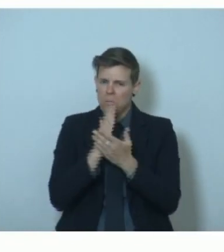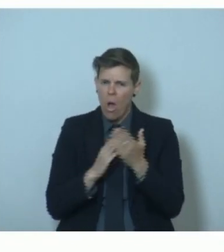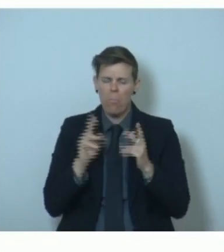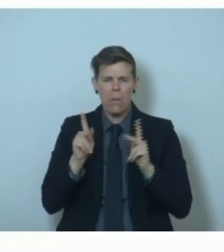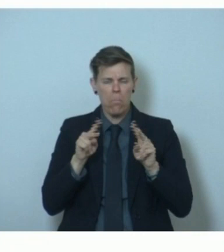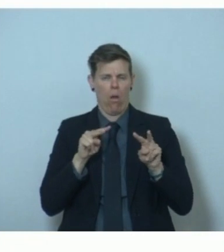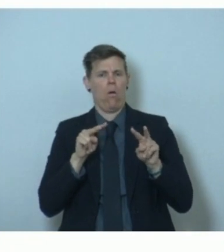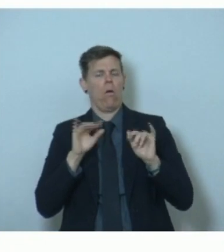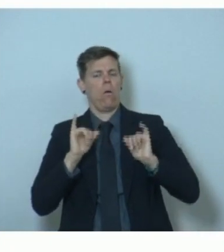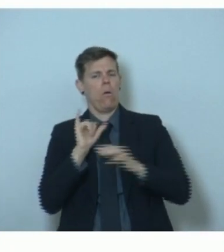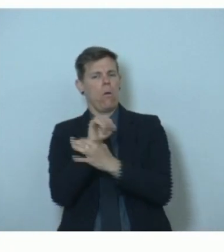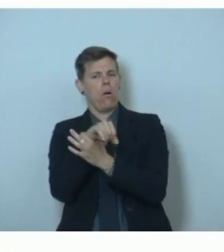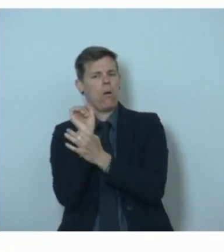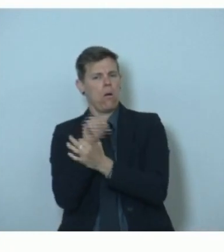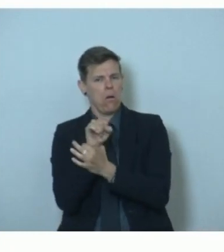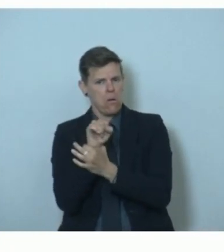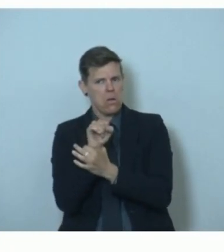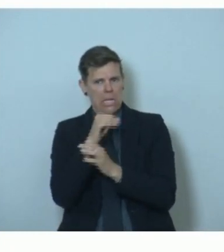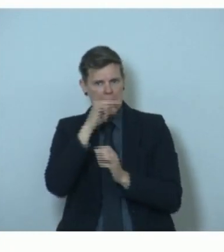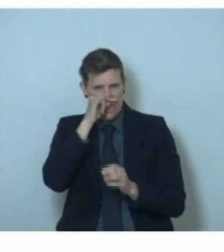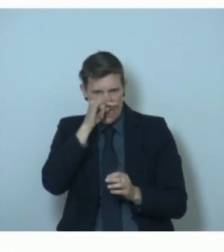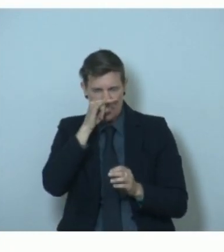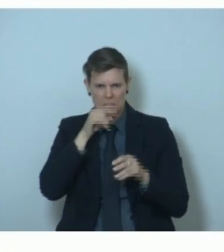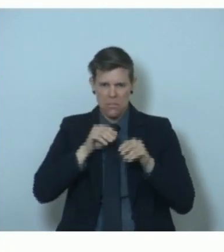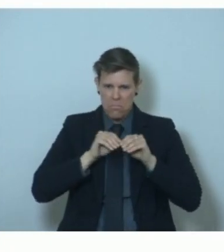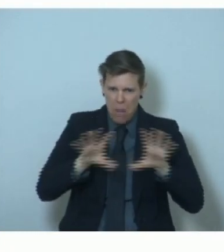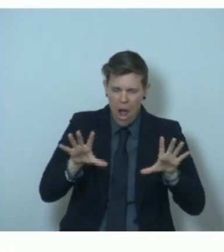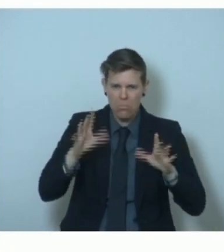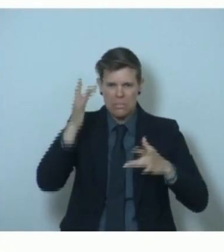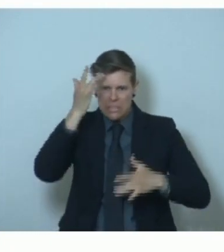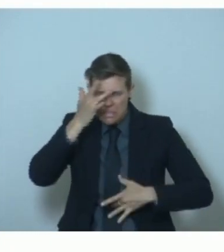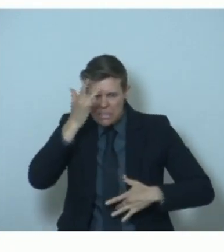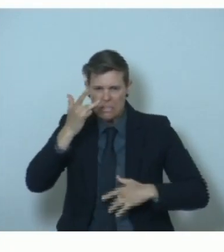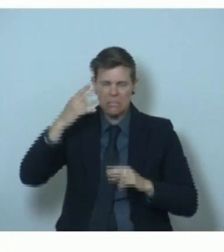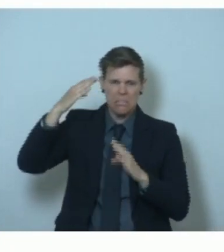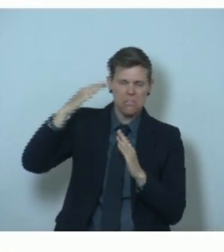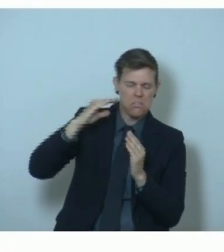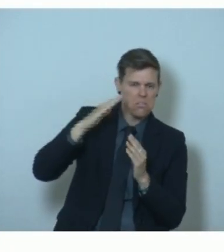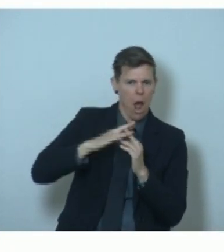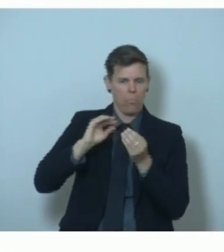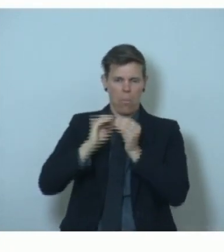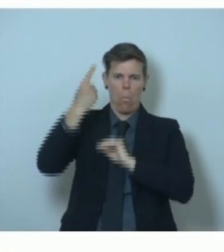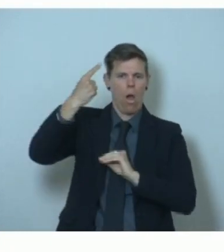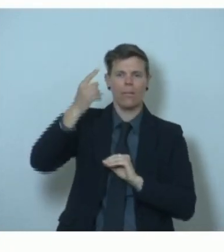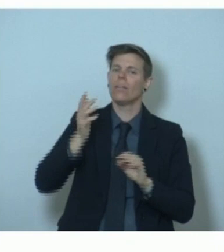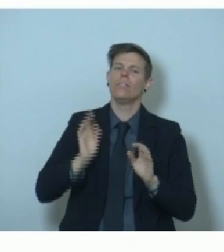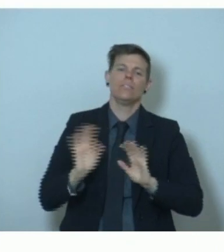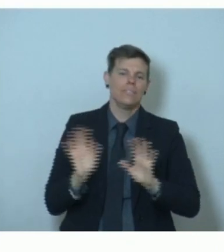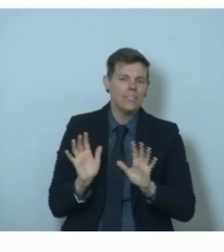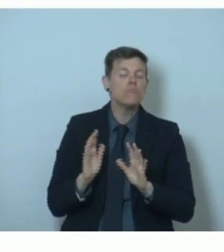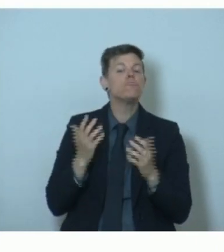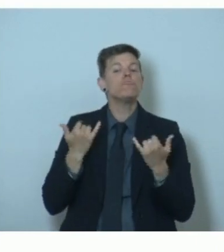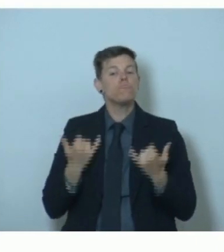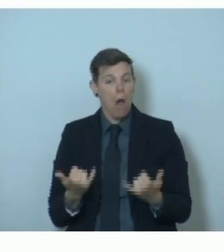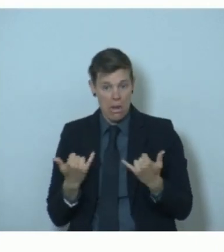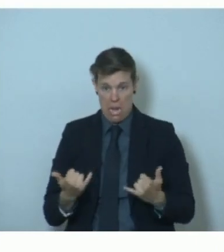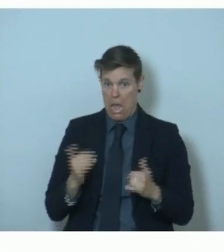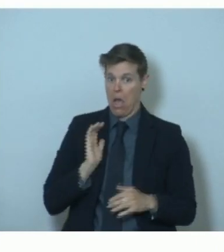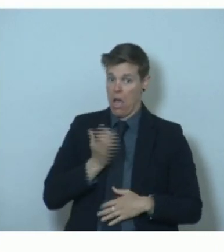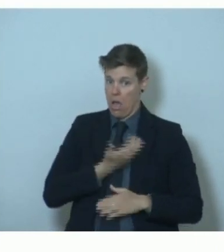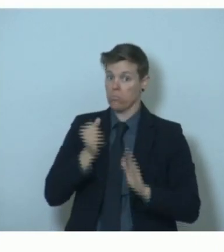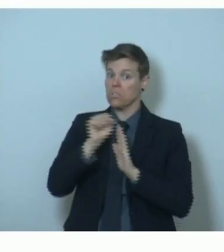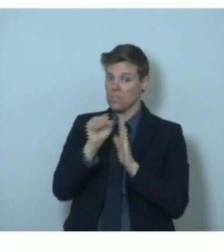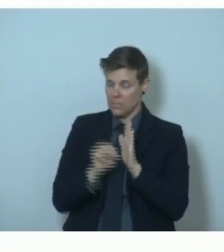the highest infection rate in the state and possibly in the country is McKinley County, right now at